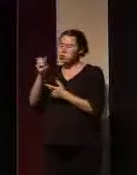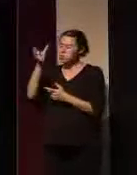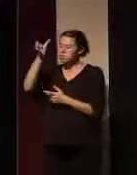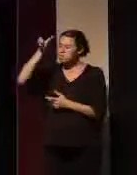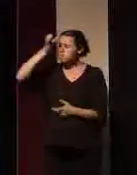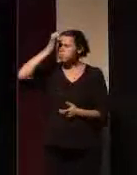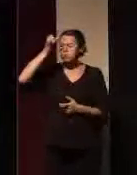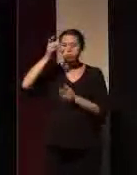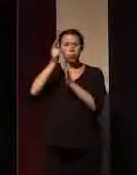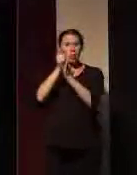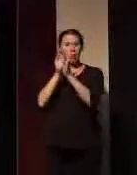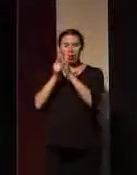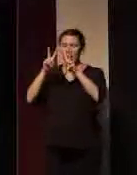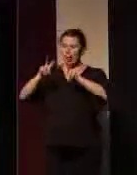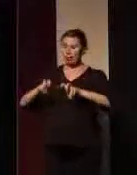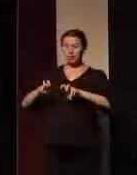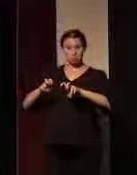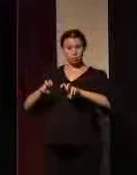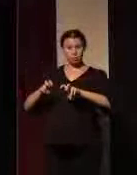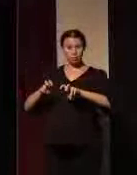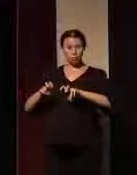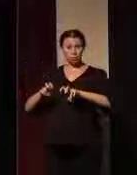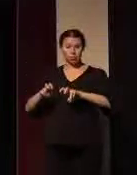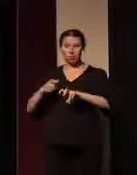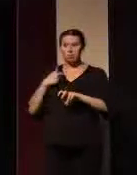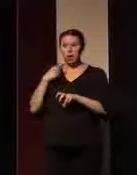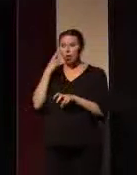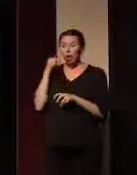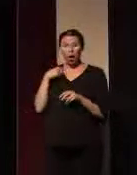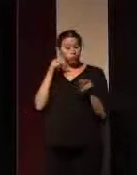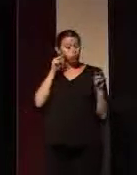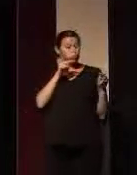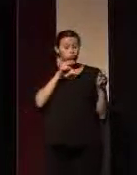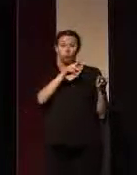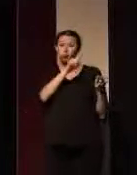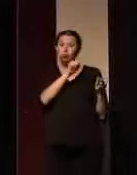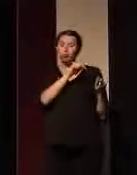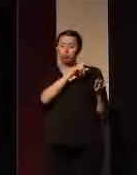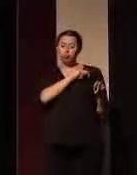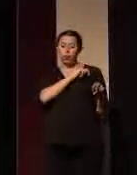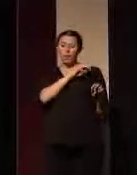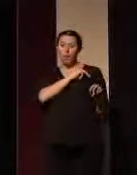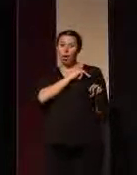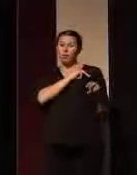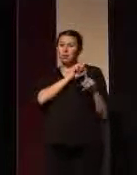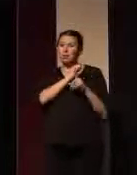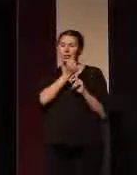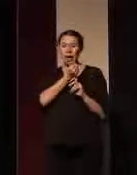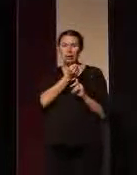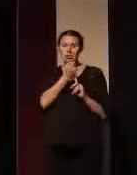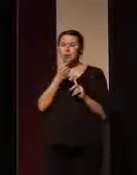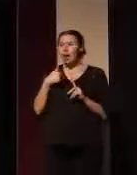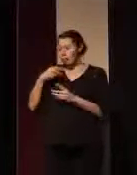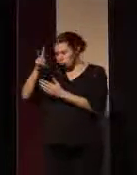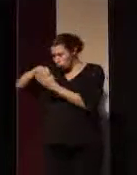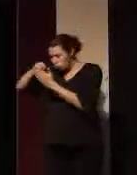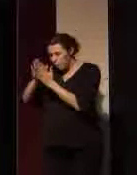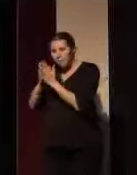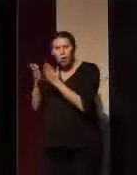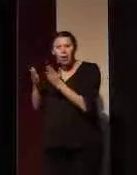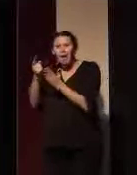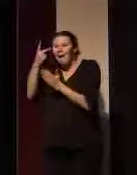analysis. I thought I followed the Trayvon Martin case pretty closely, and I'm halfway through her book, and there are so many revelations